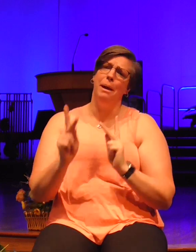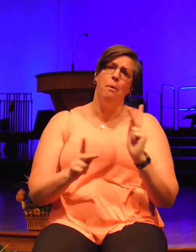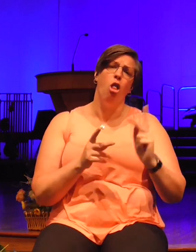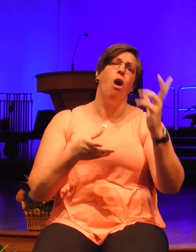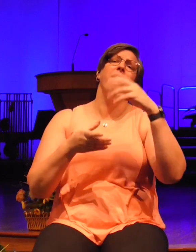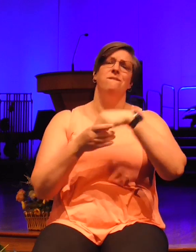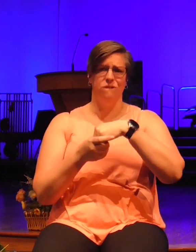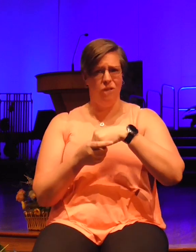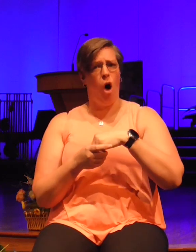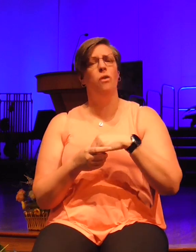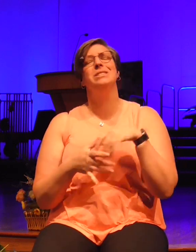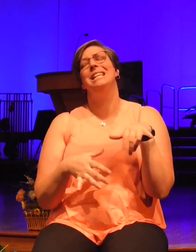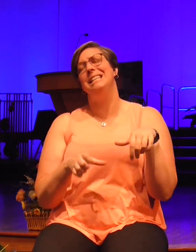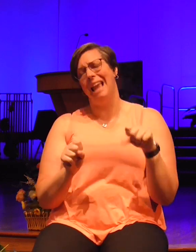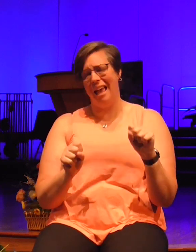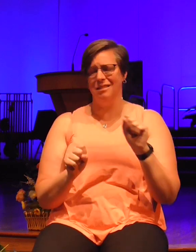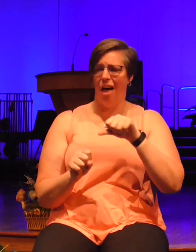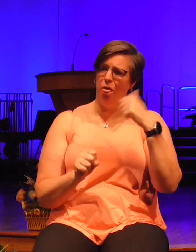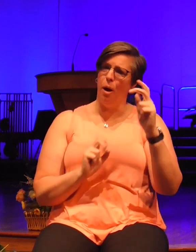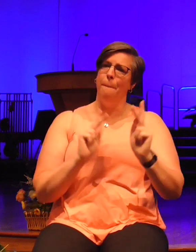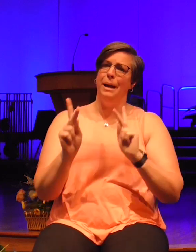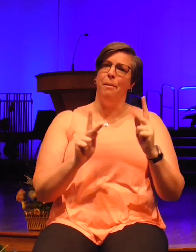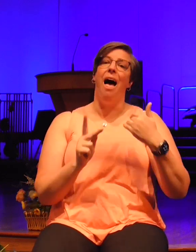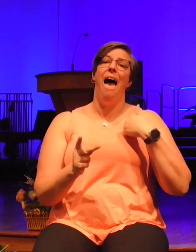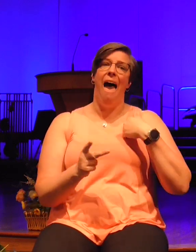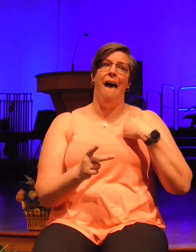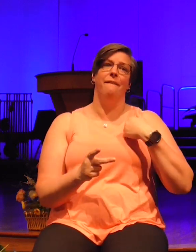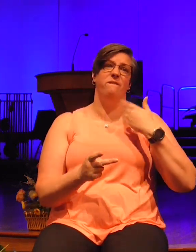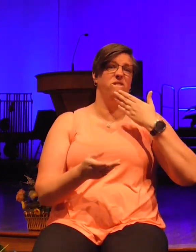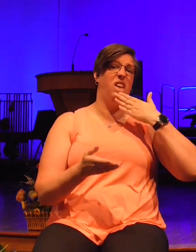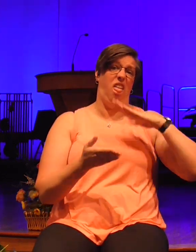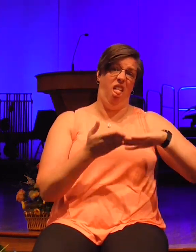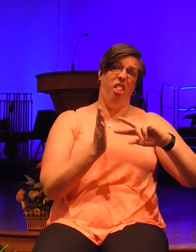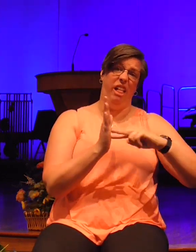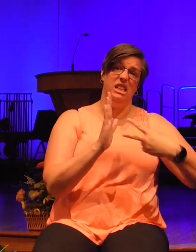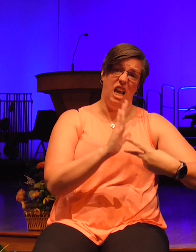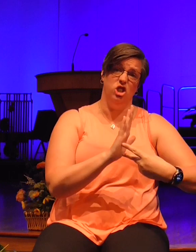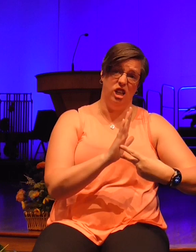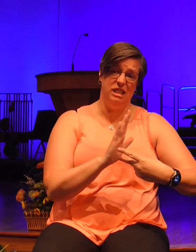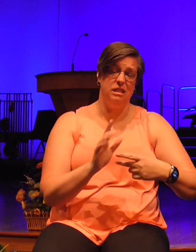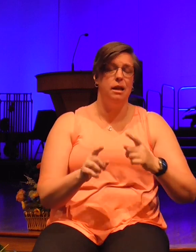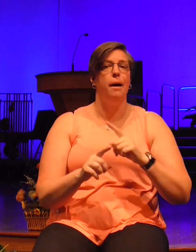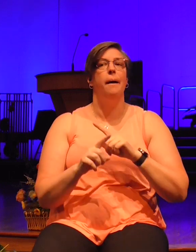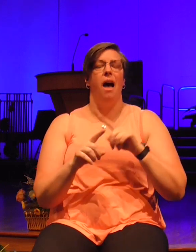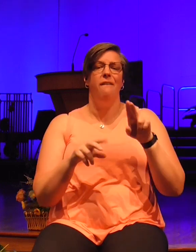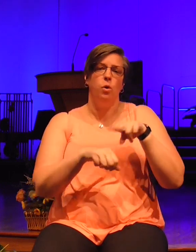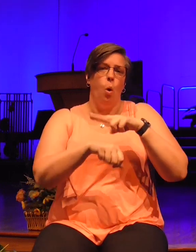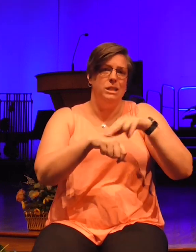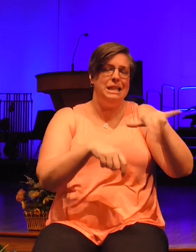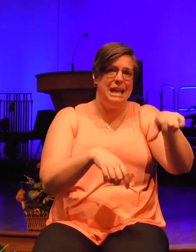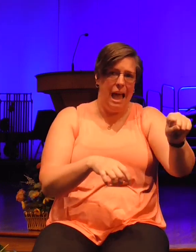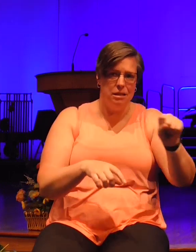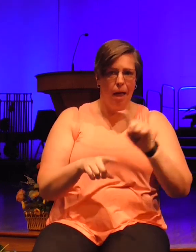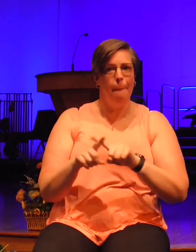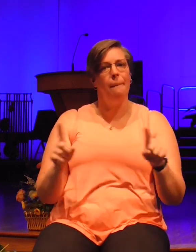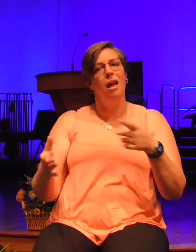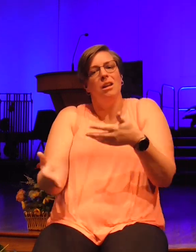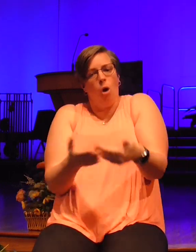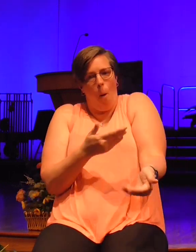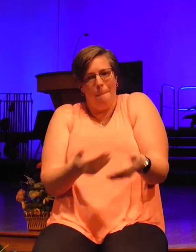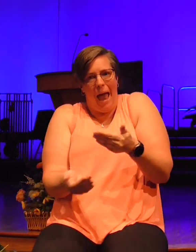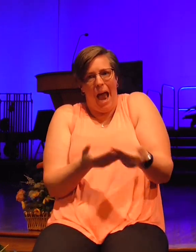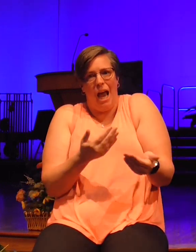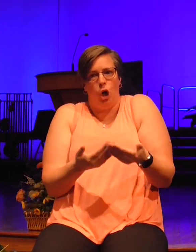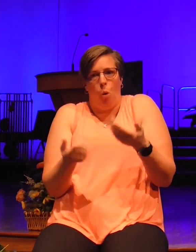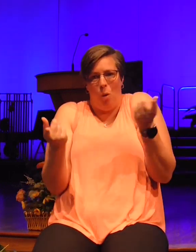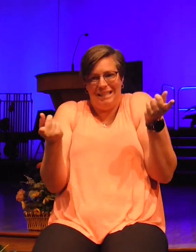sometimes other people do have ill intentions towards us. Of course, yes. But no matter what someone is doing out there, no matter